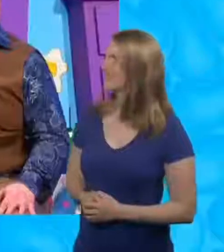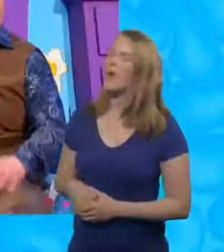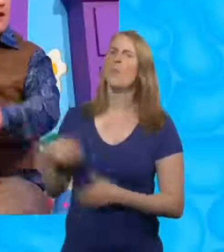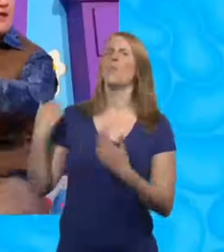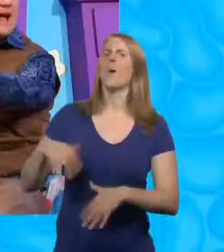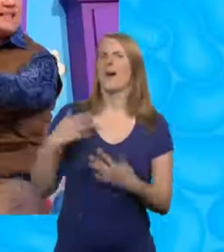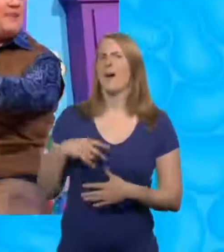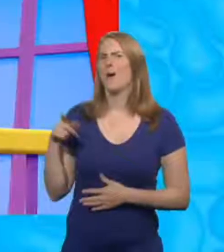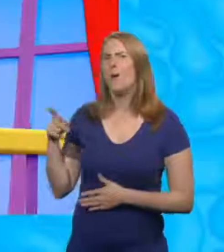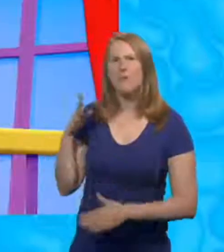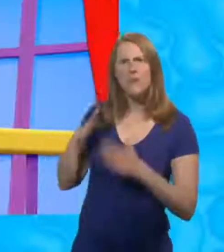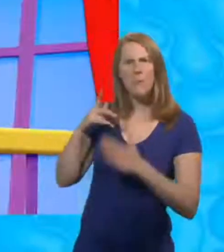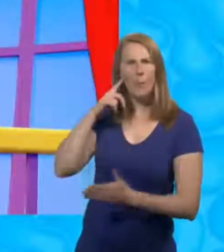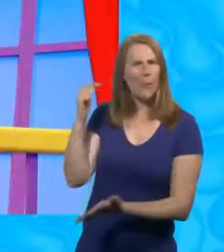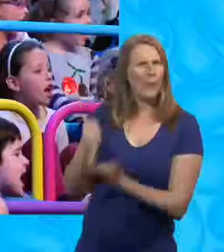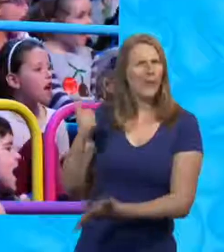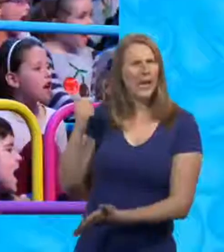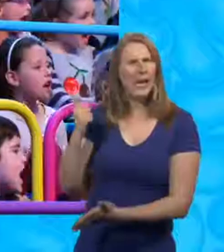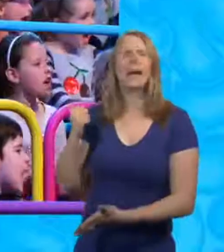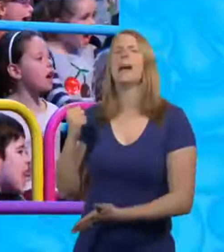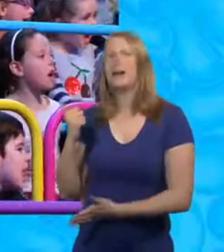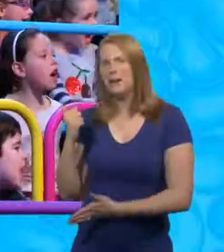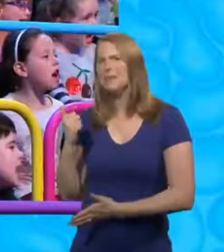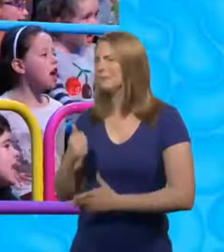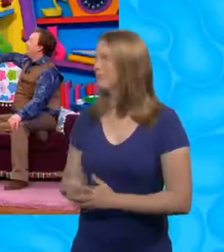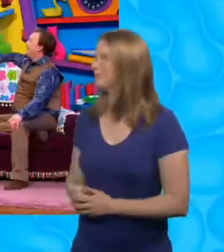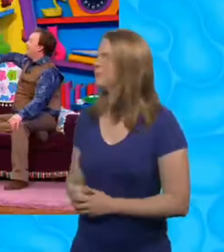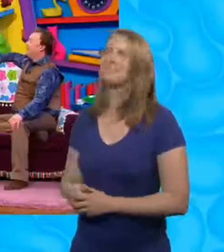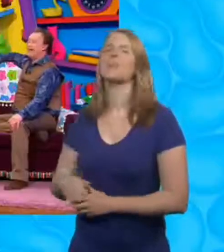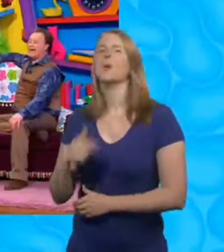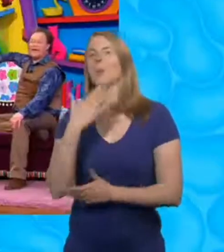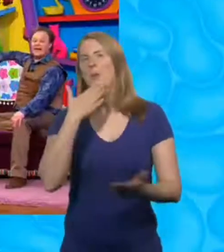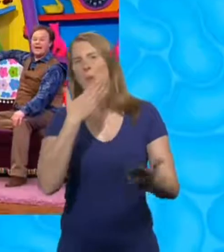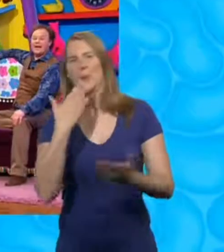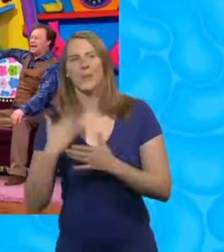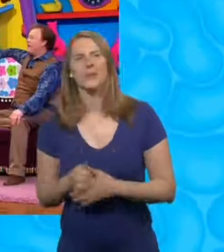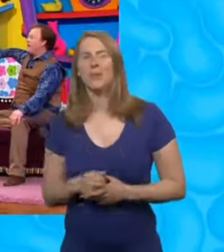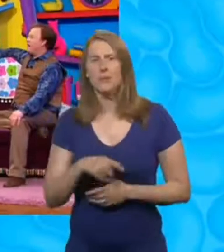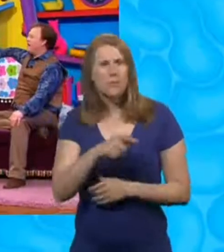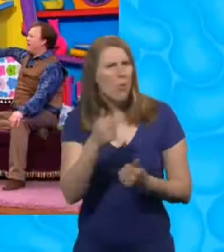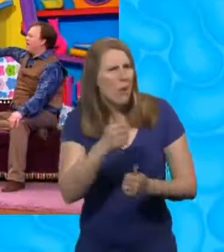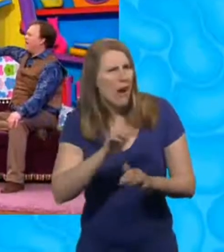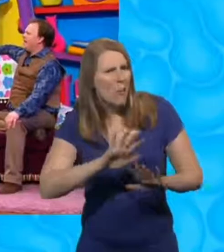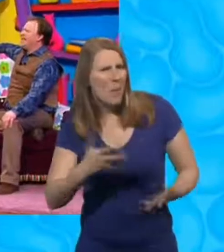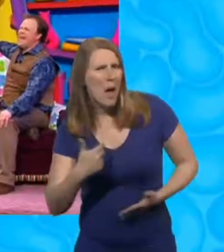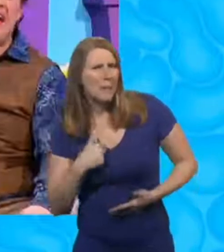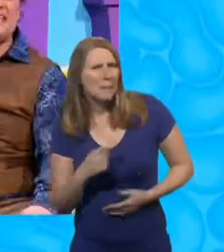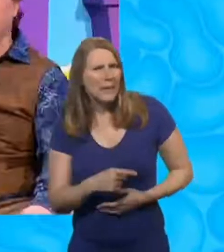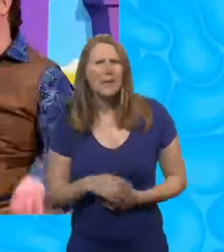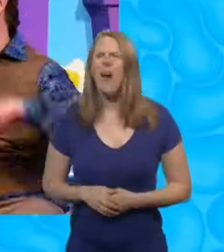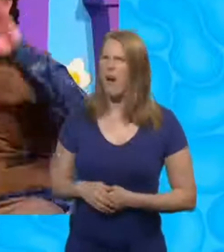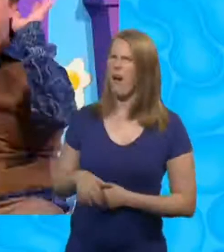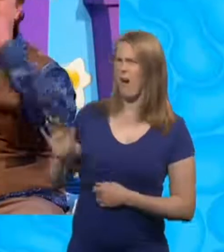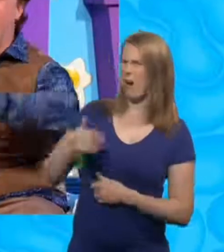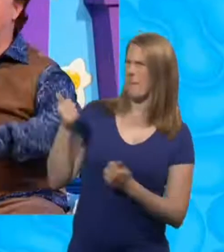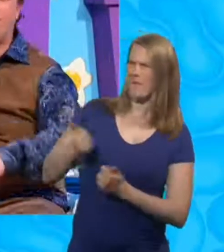Doesn't Robert look great, everyone? Thank you. Now, are you sure you're going to be all right without me? Yes,